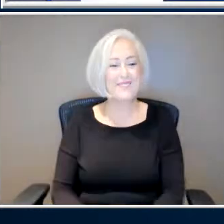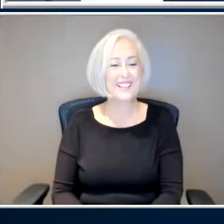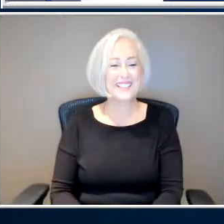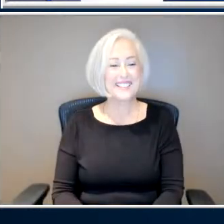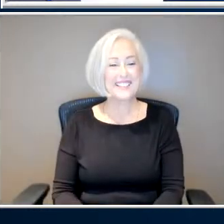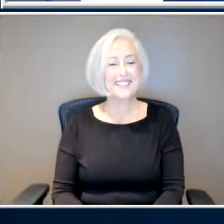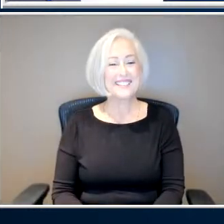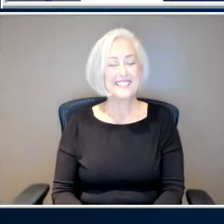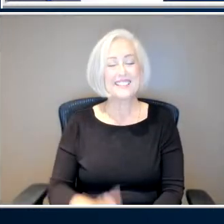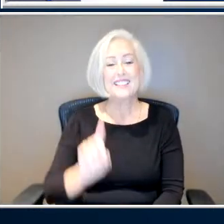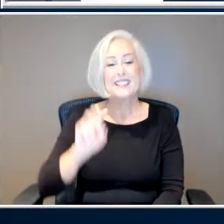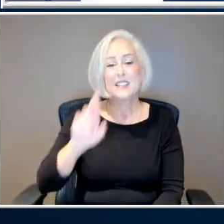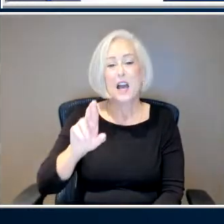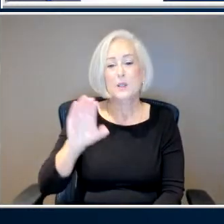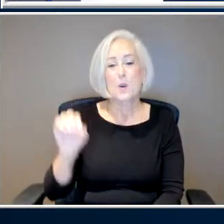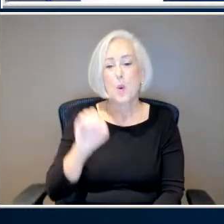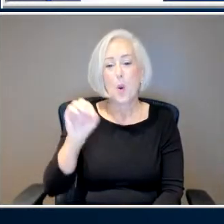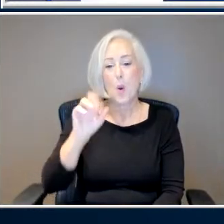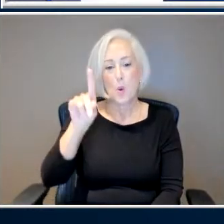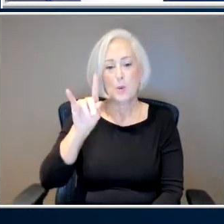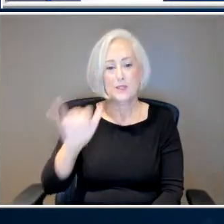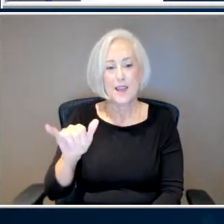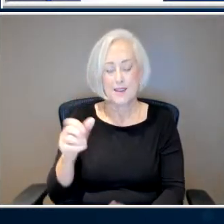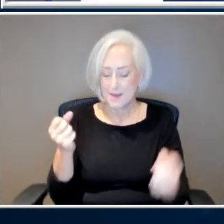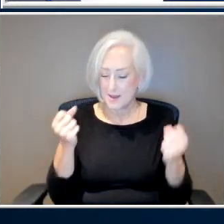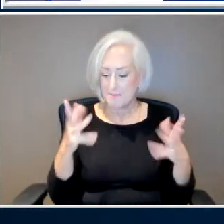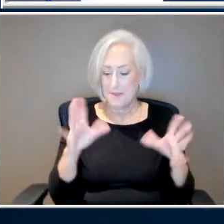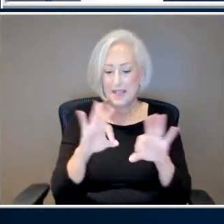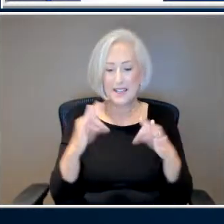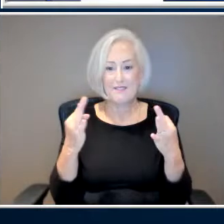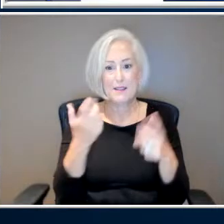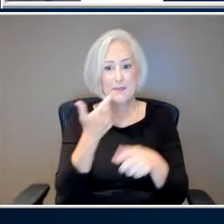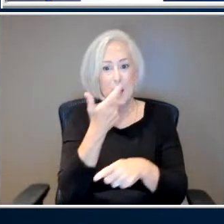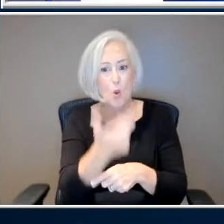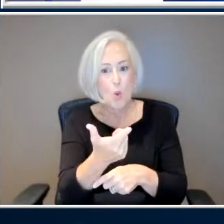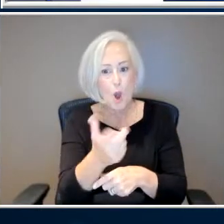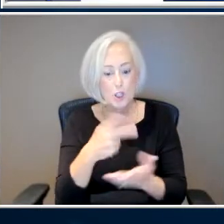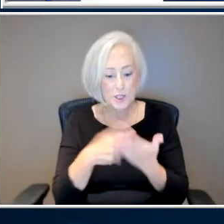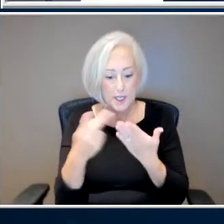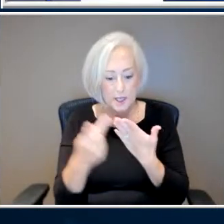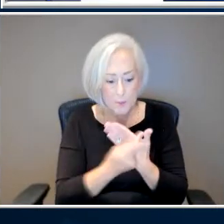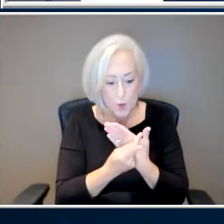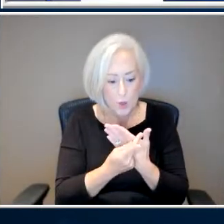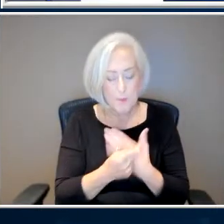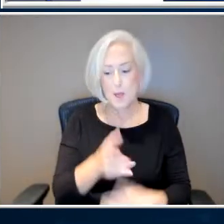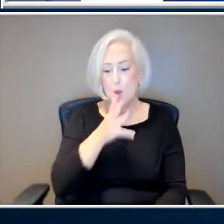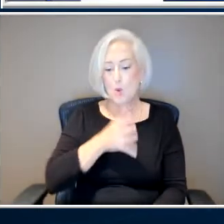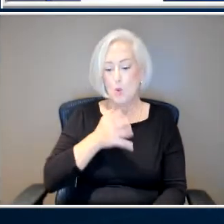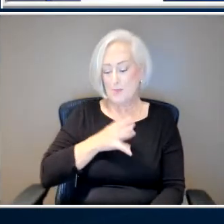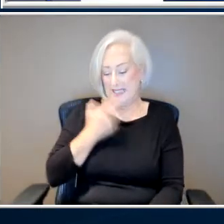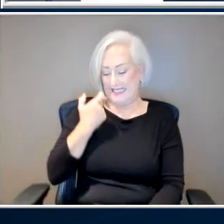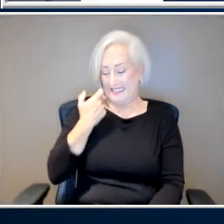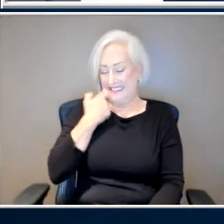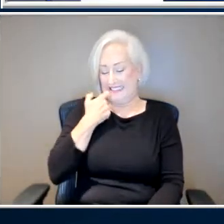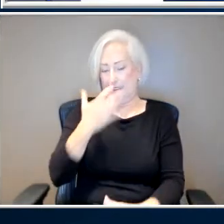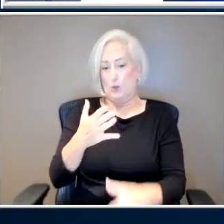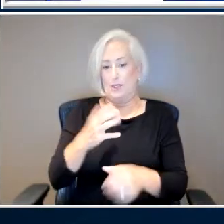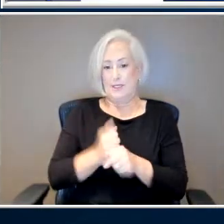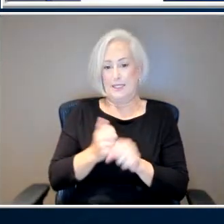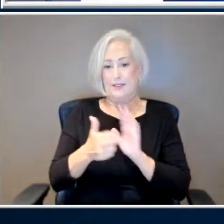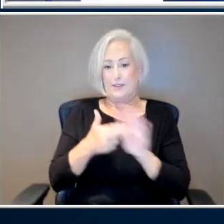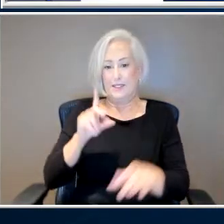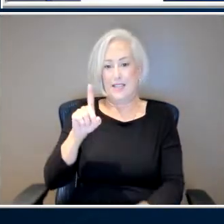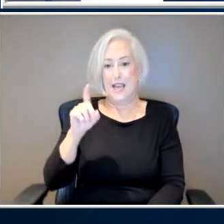Dr. O'Day, there are families watching this program and women who have just got a cancer diagnosis who are going to hear your words